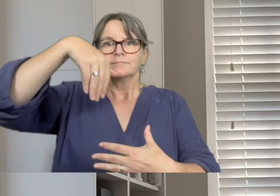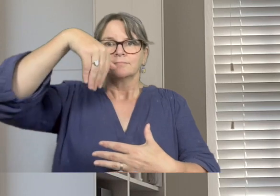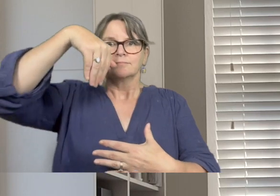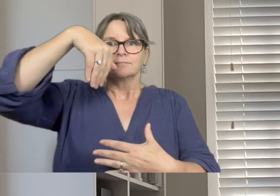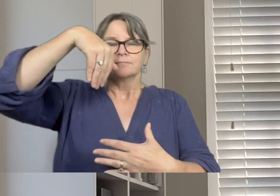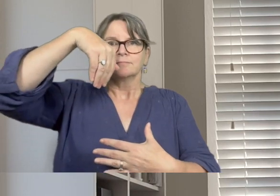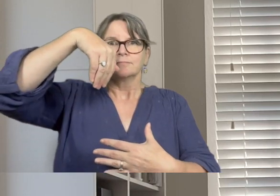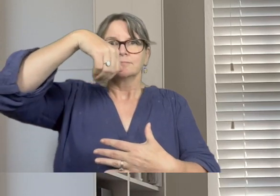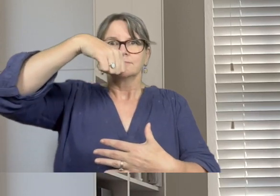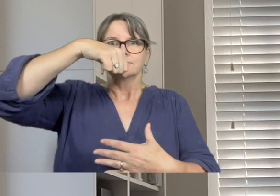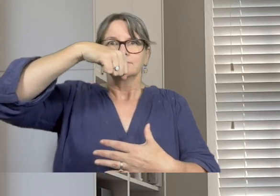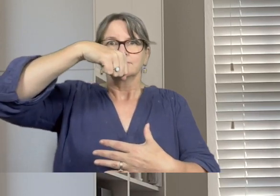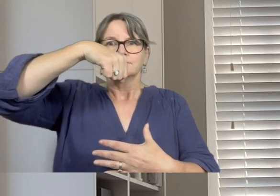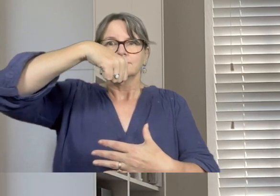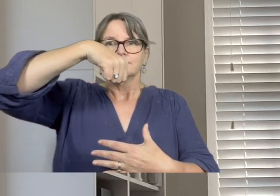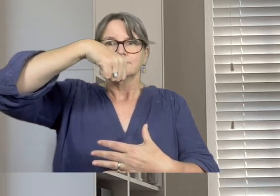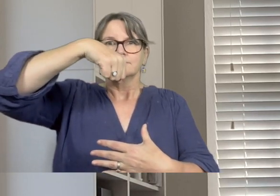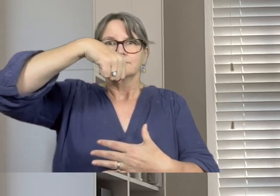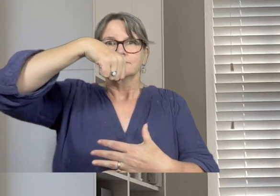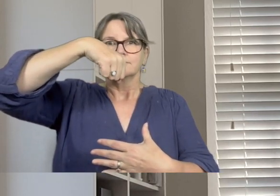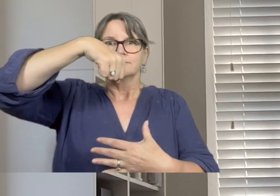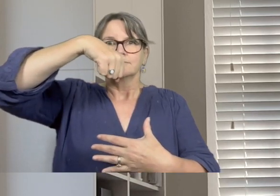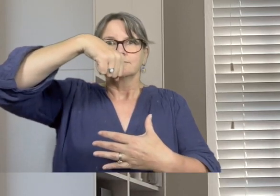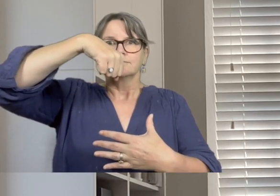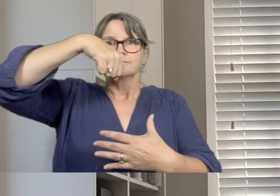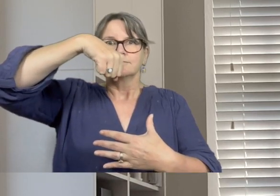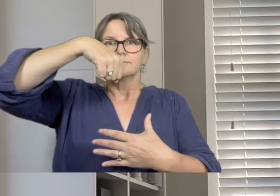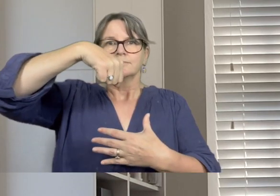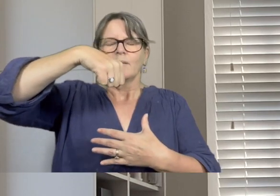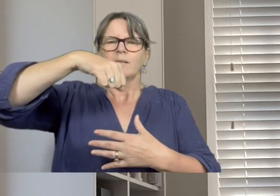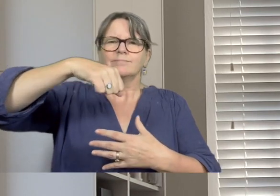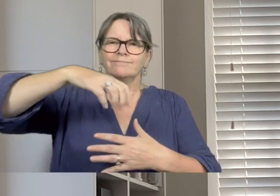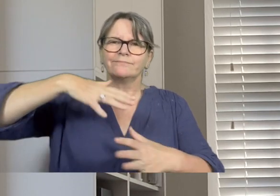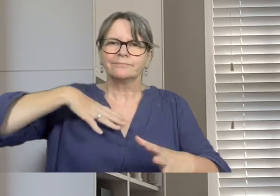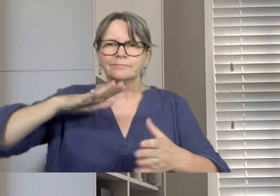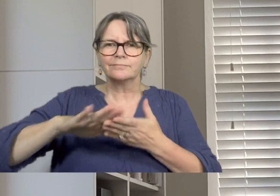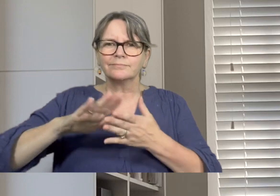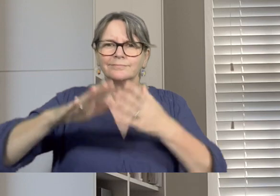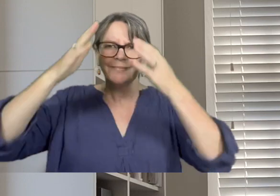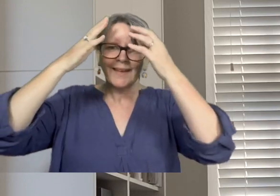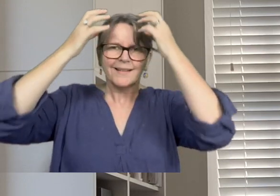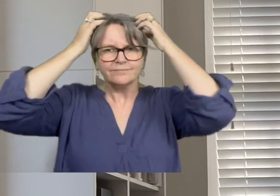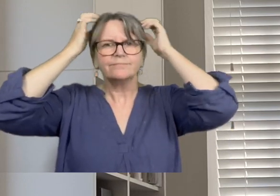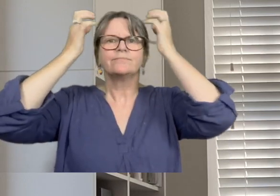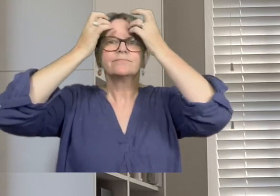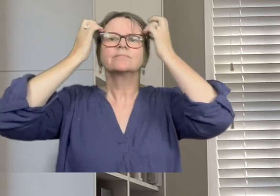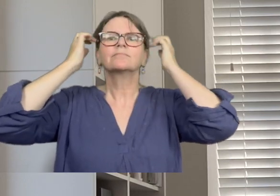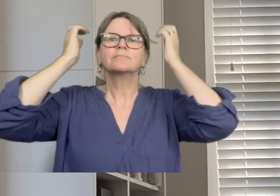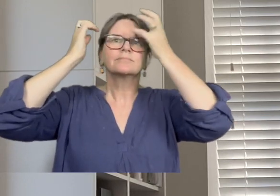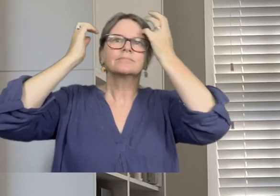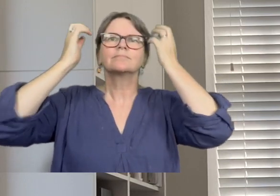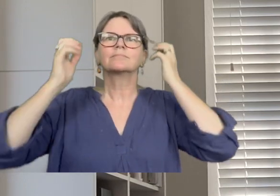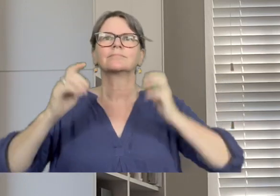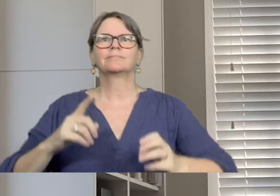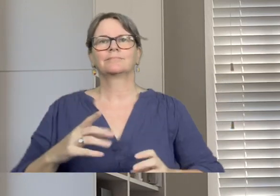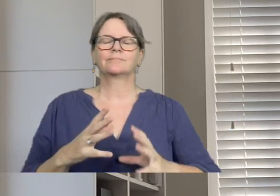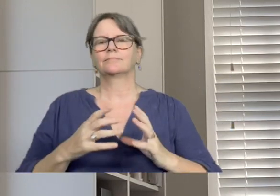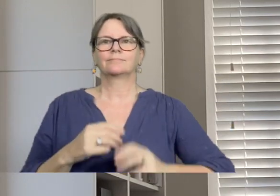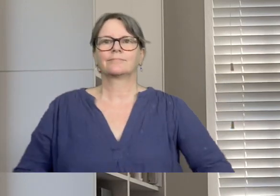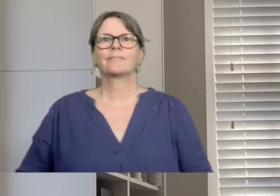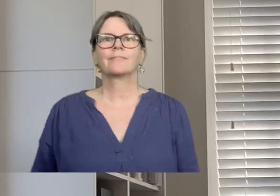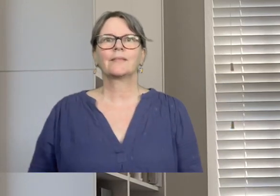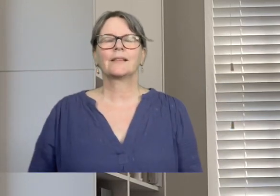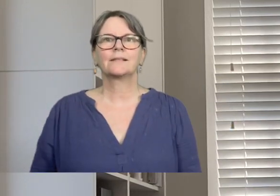Breathing out and away. Nice. And through. Go for a couple more. Up and through. I'm just going to sort my hair out.